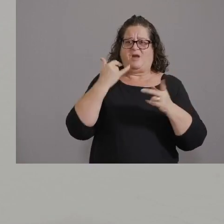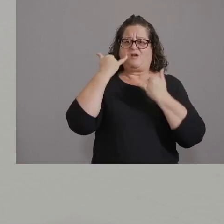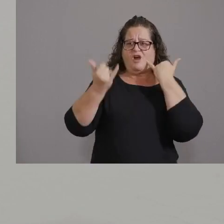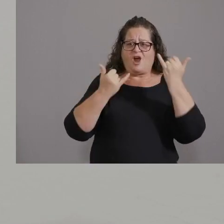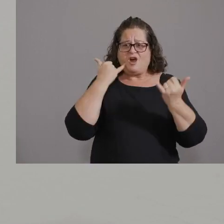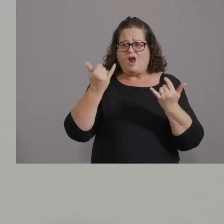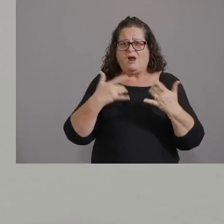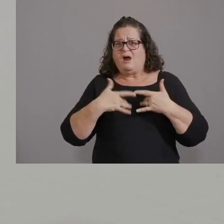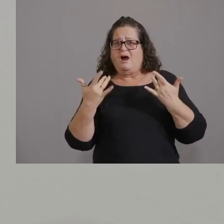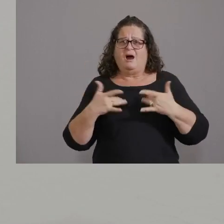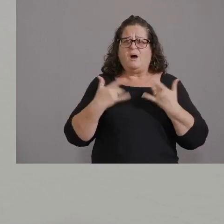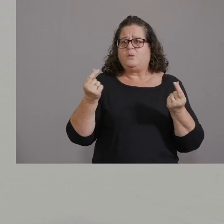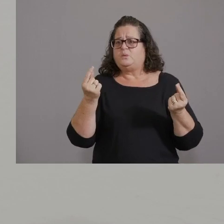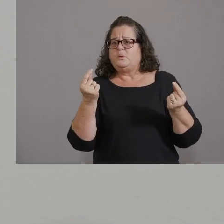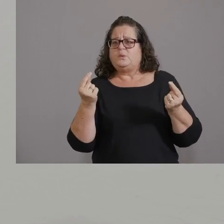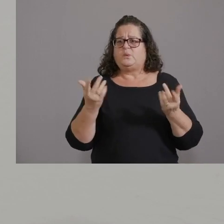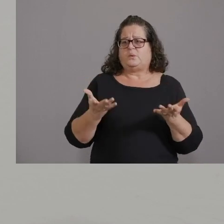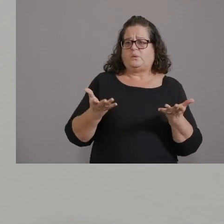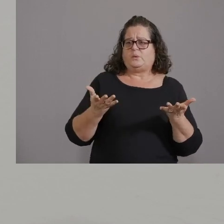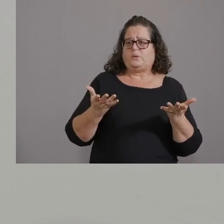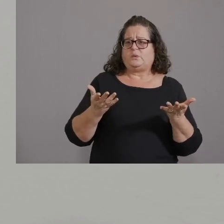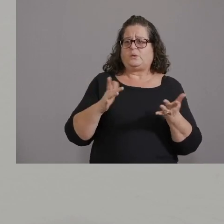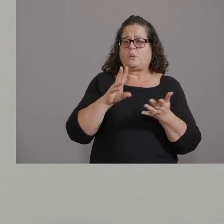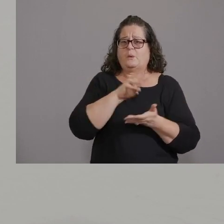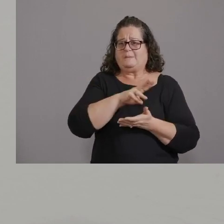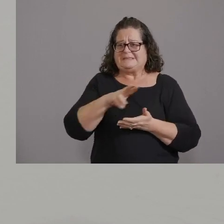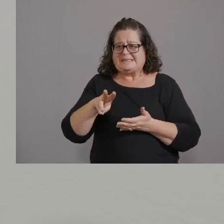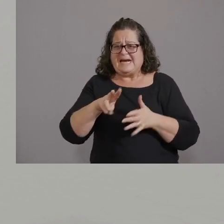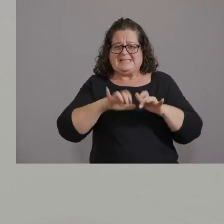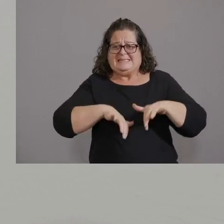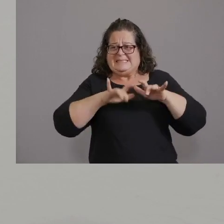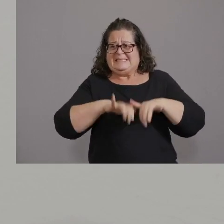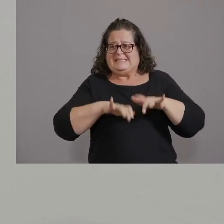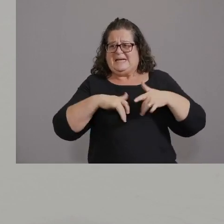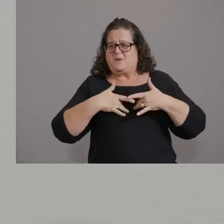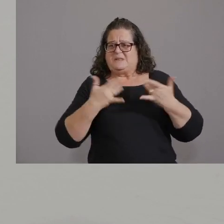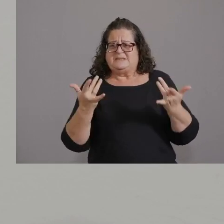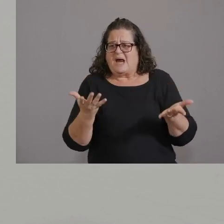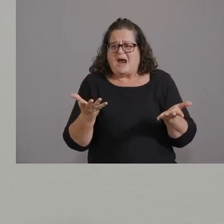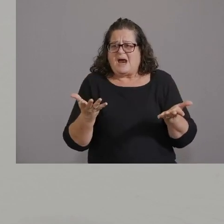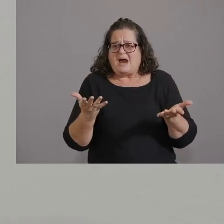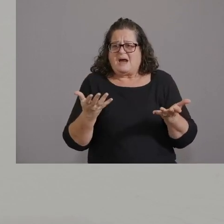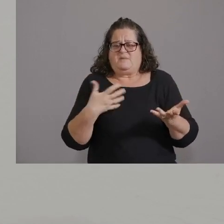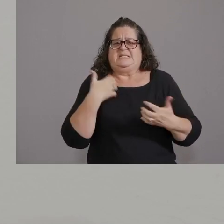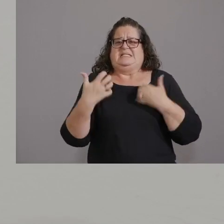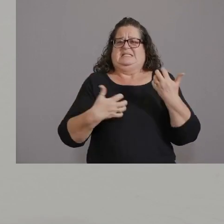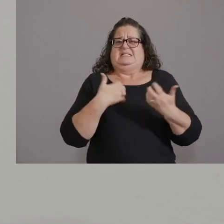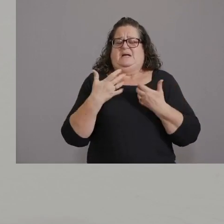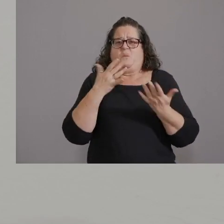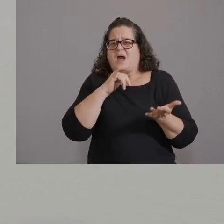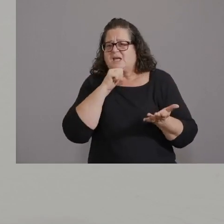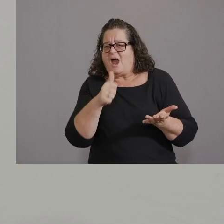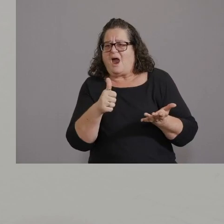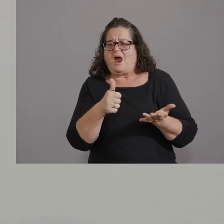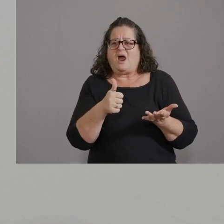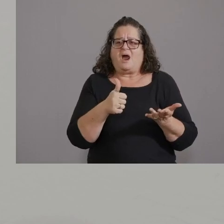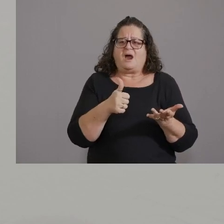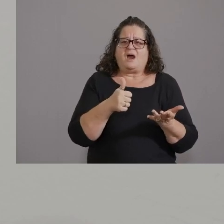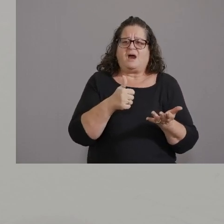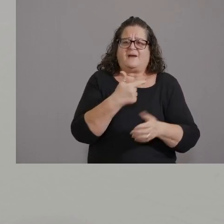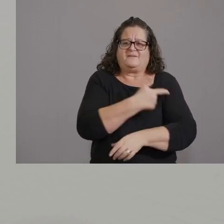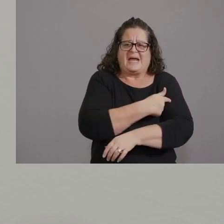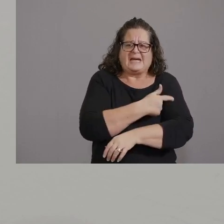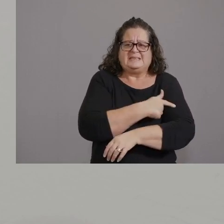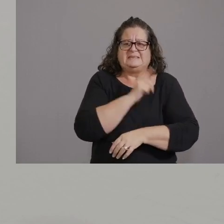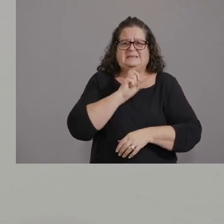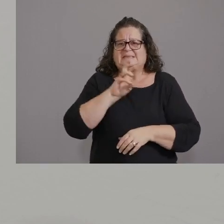people, and their online sites were flooded with people disappointed that they couldn't get the vaccine at